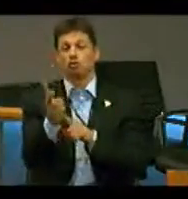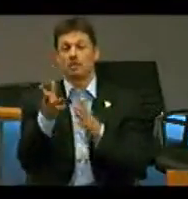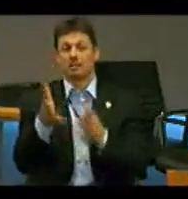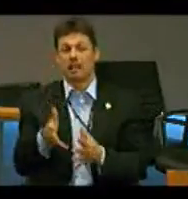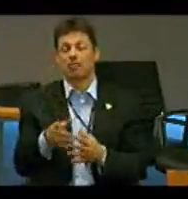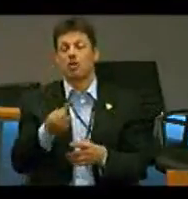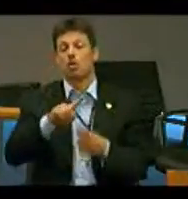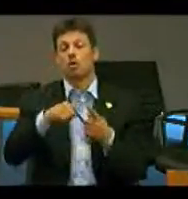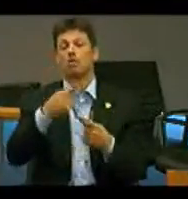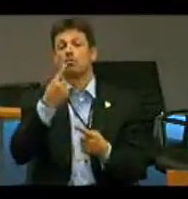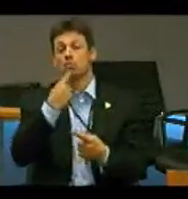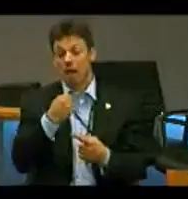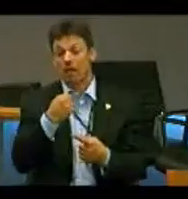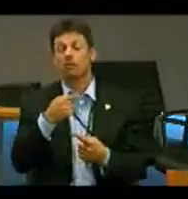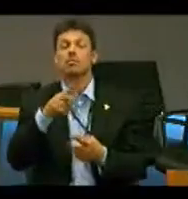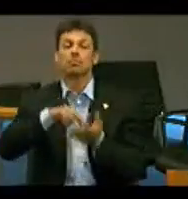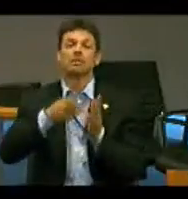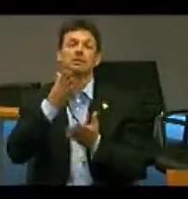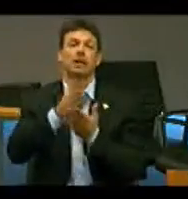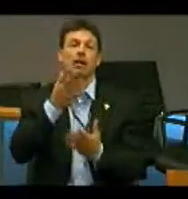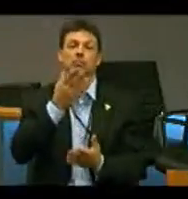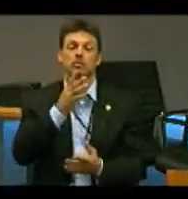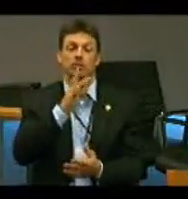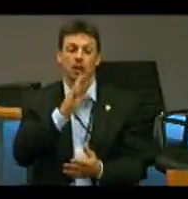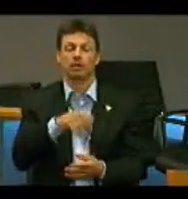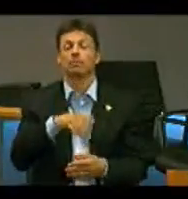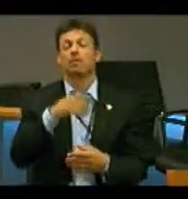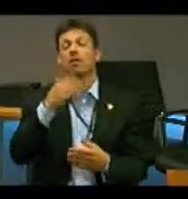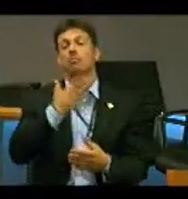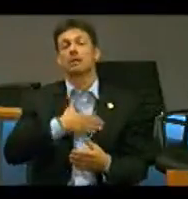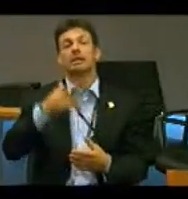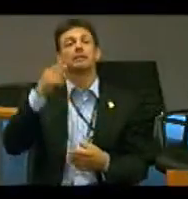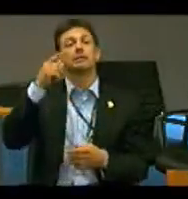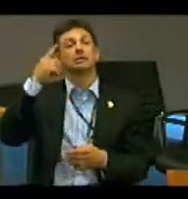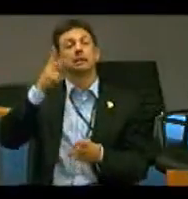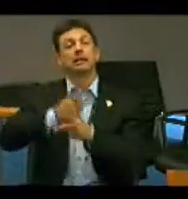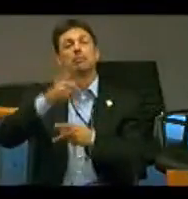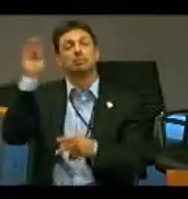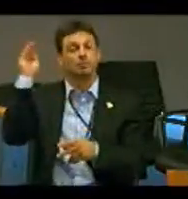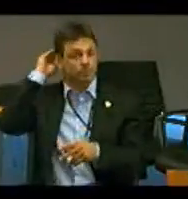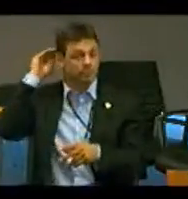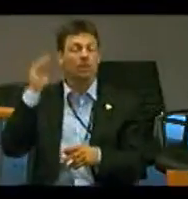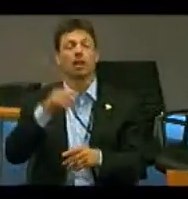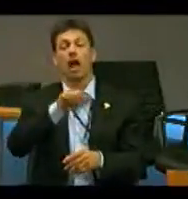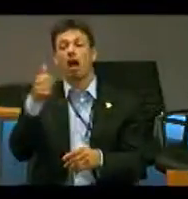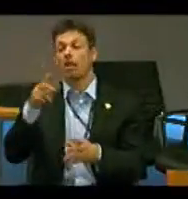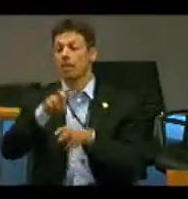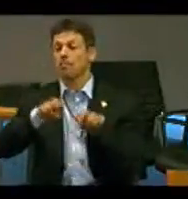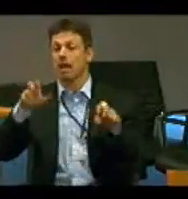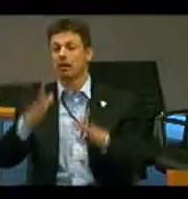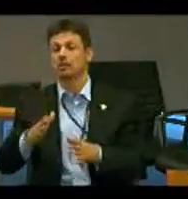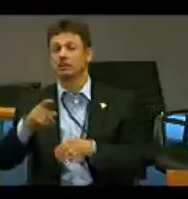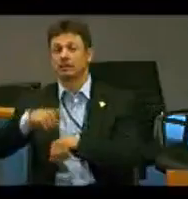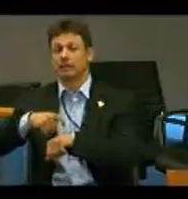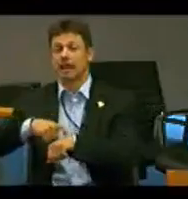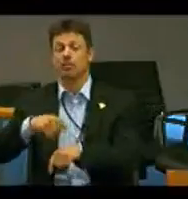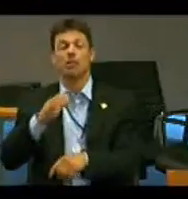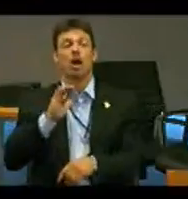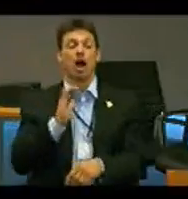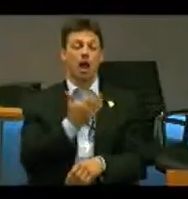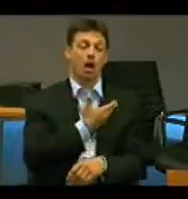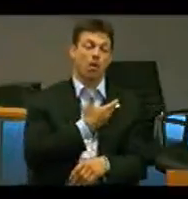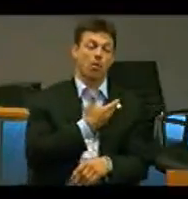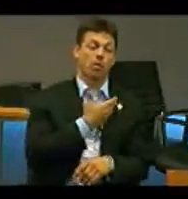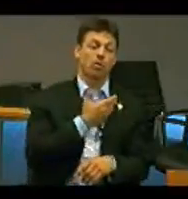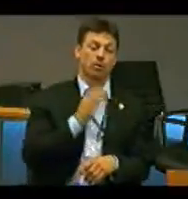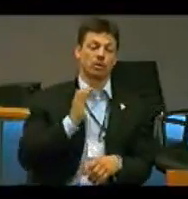you should stop talking. Please be mindful of the other panelists' time so you don't risk my cutting you off, and my fellow commissioners and I will do our